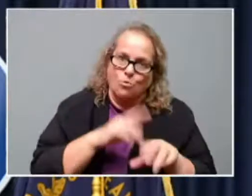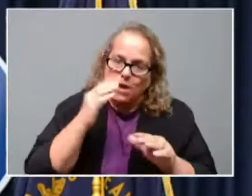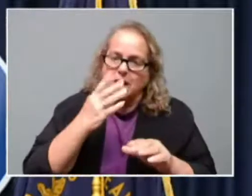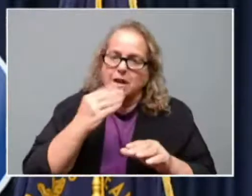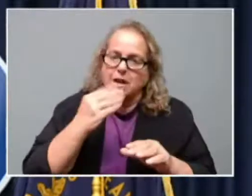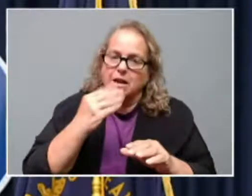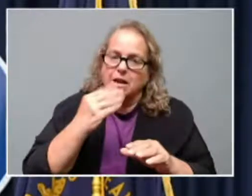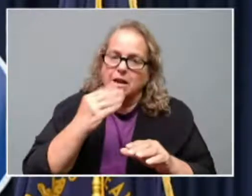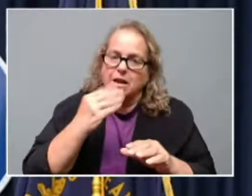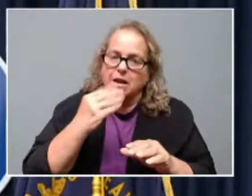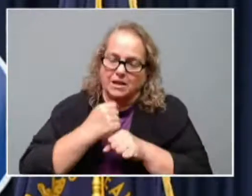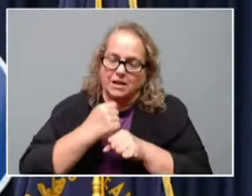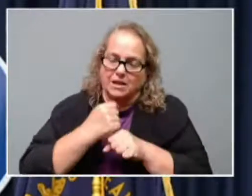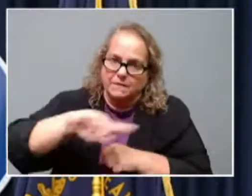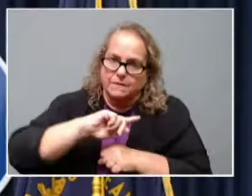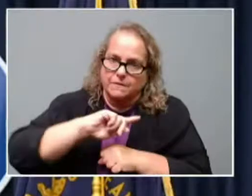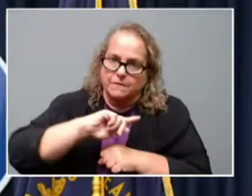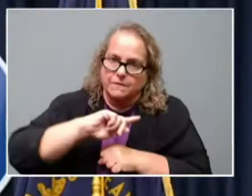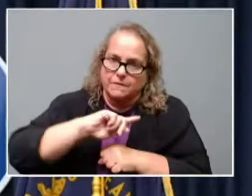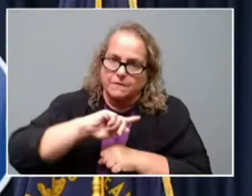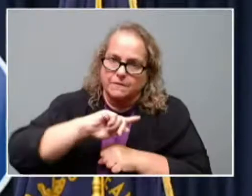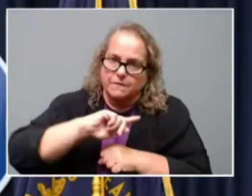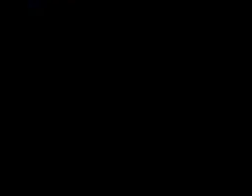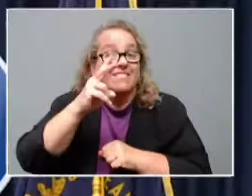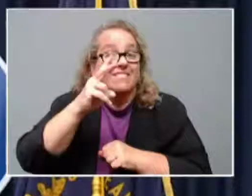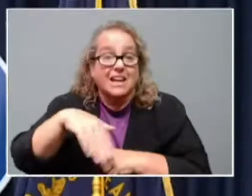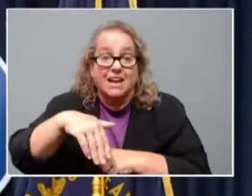not gotten vaccinated. What was it?